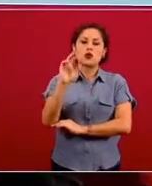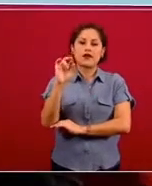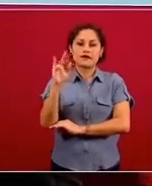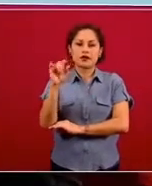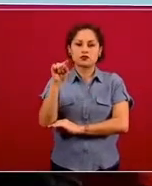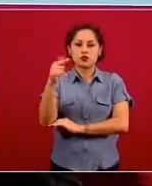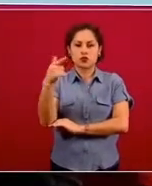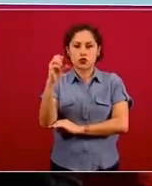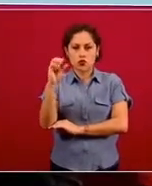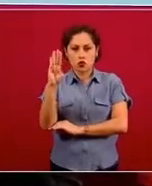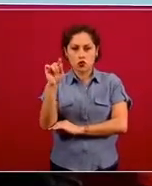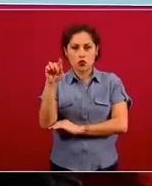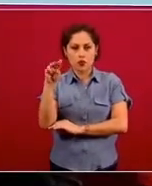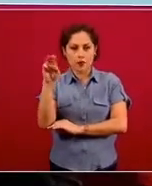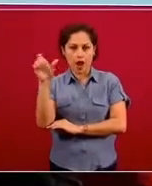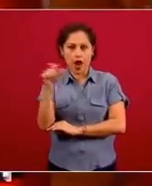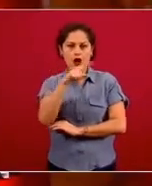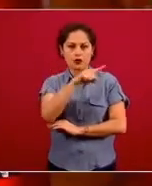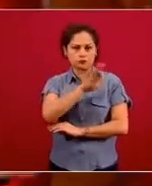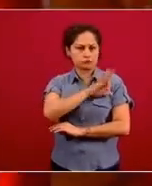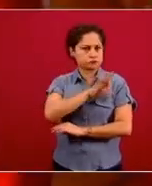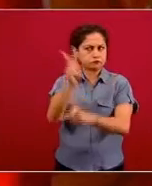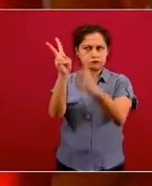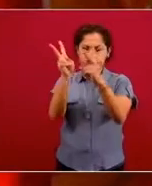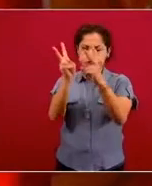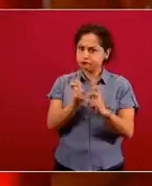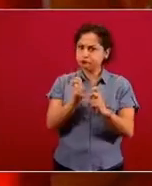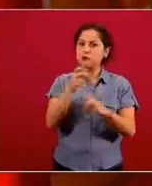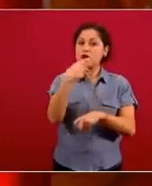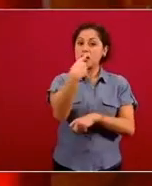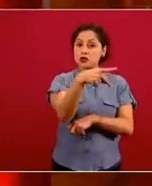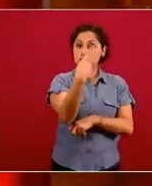So the videos are they're at